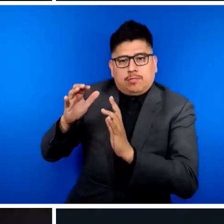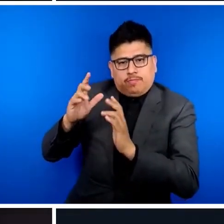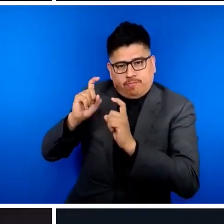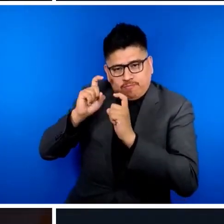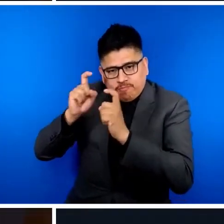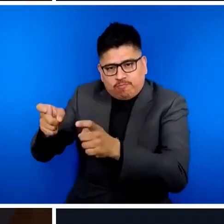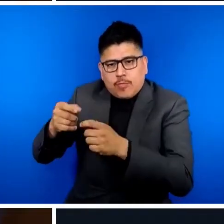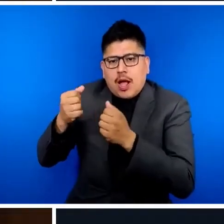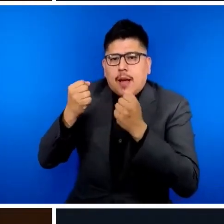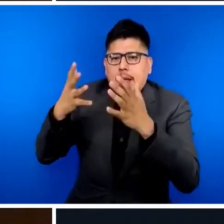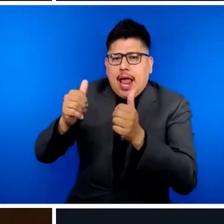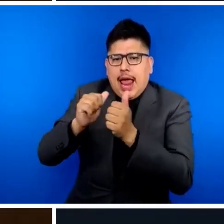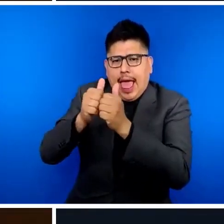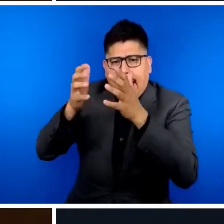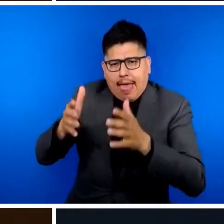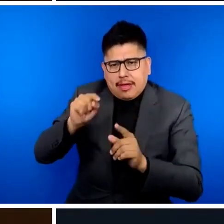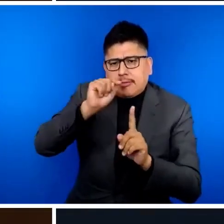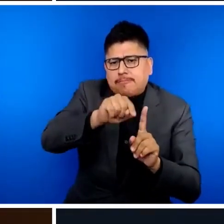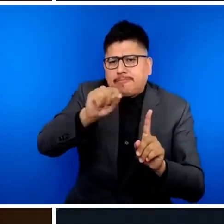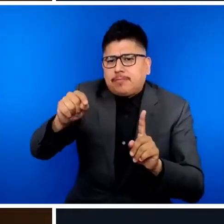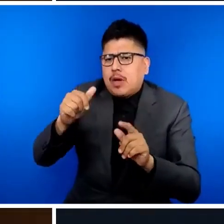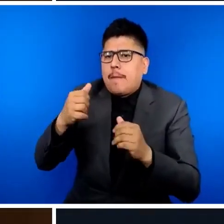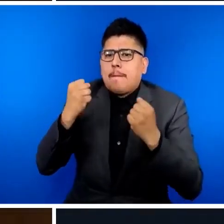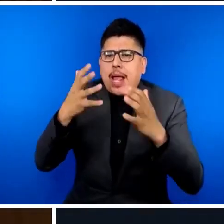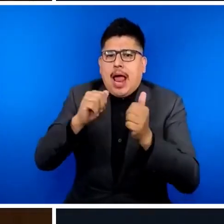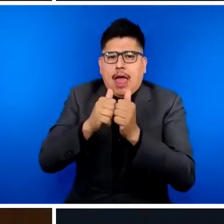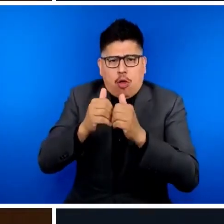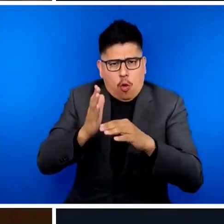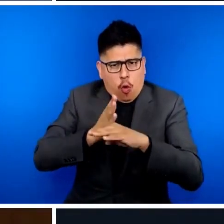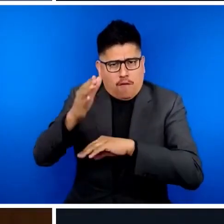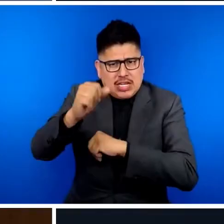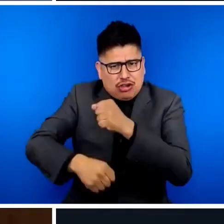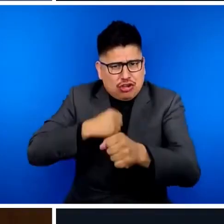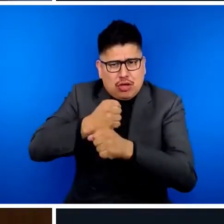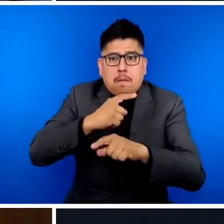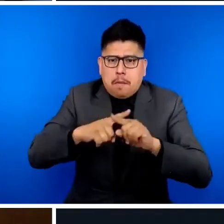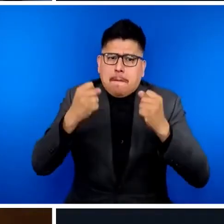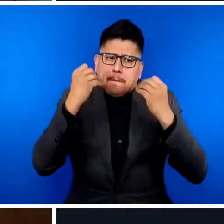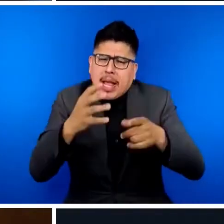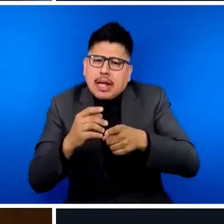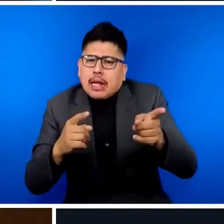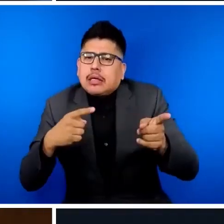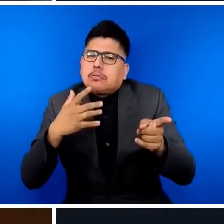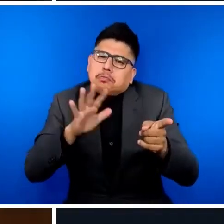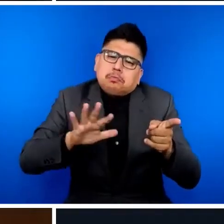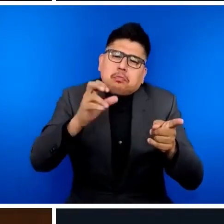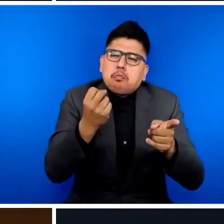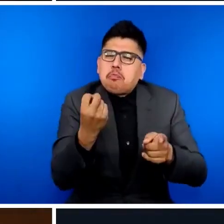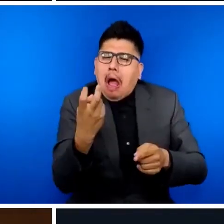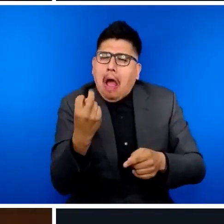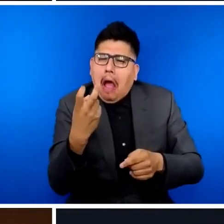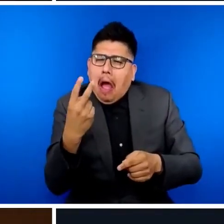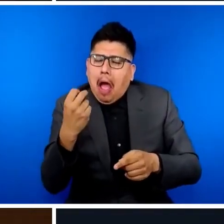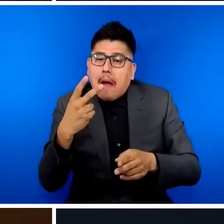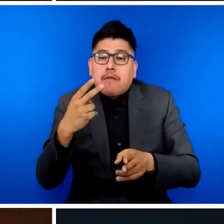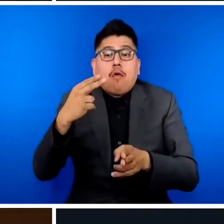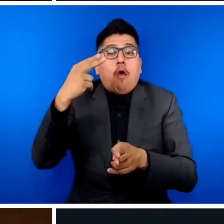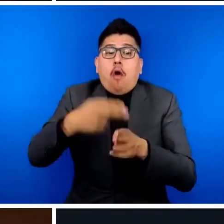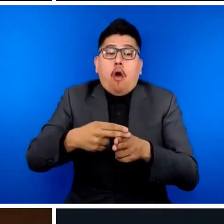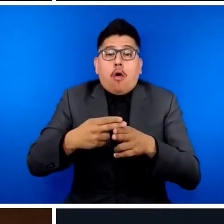the years. But when I say many, not too many, like 12, it's called the